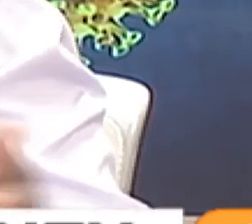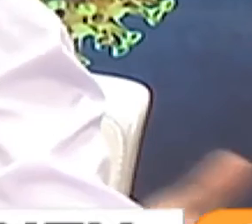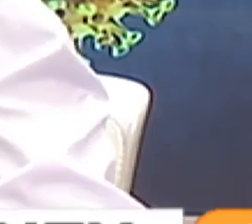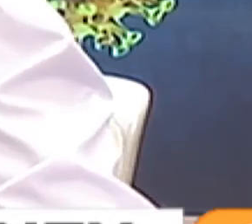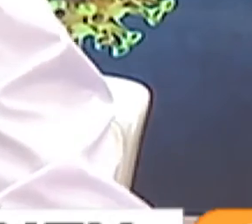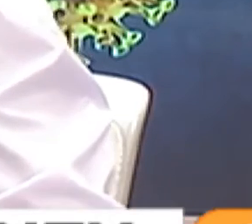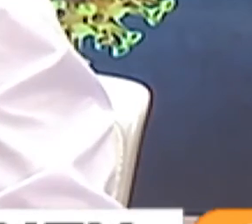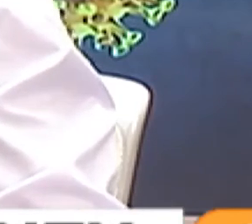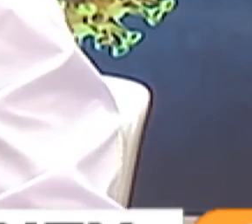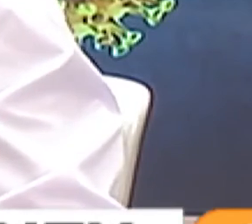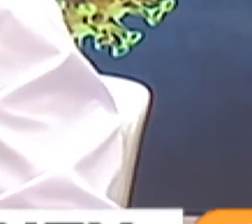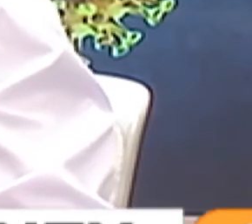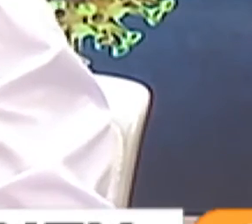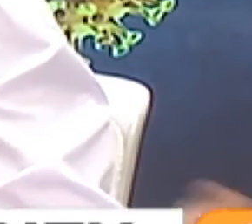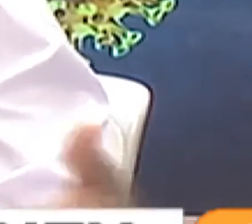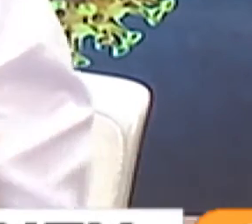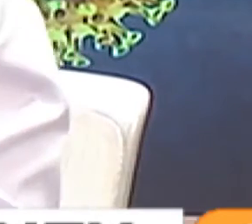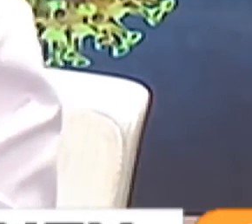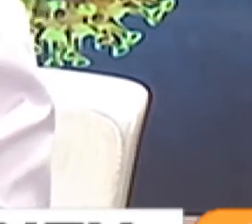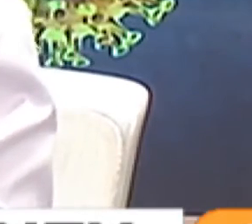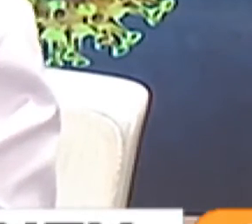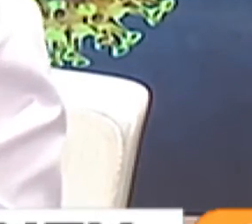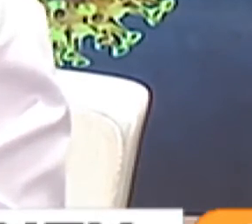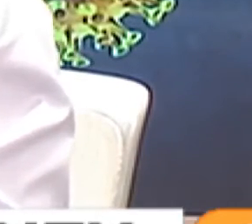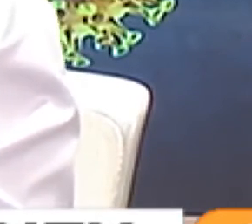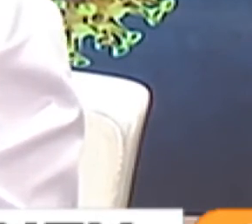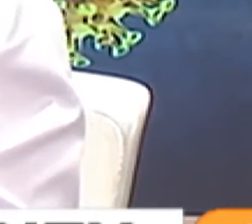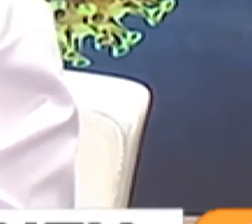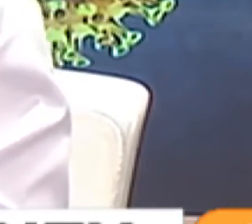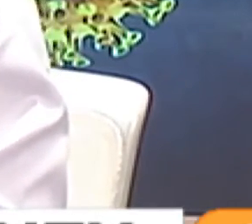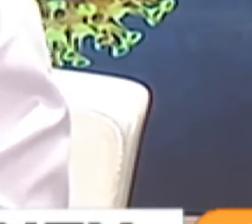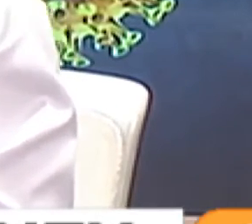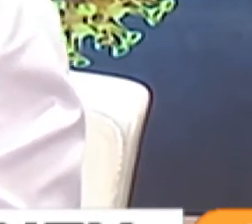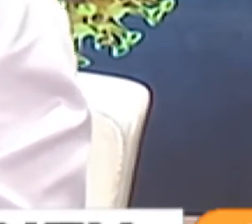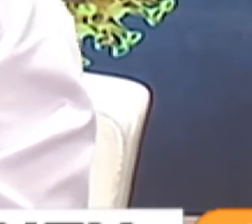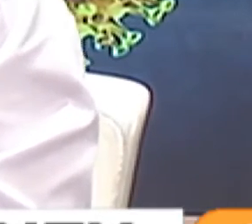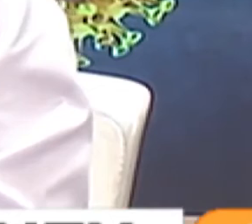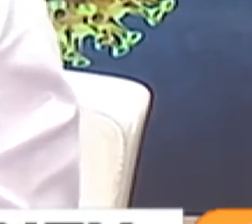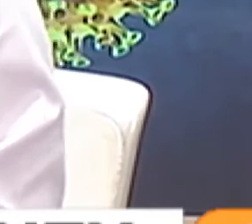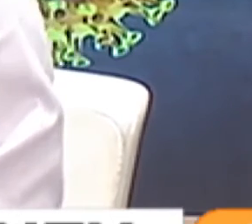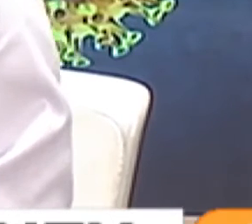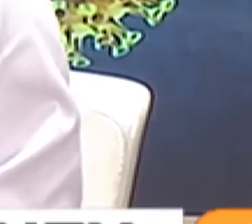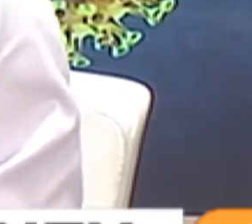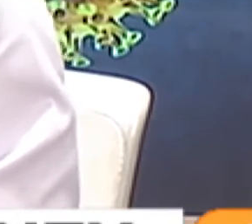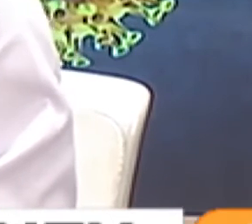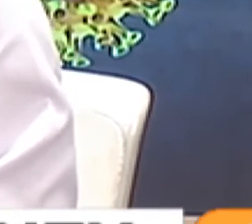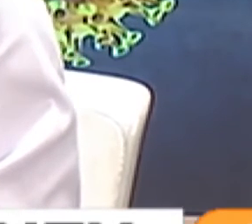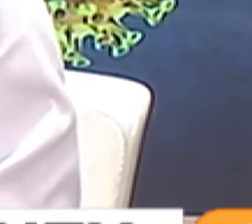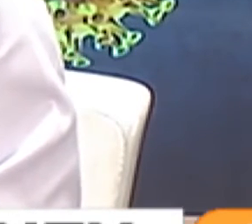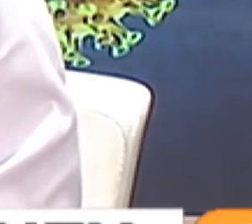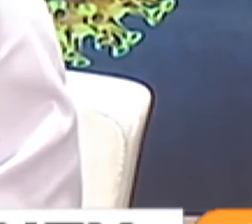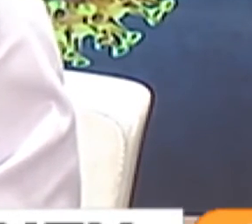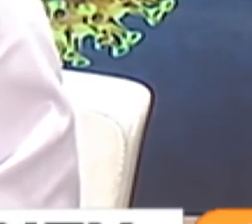doubt that this thing will end at some point. Mm-hmm. So at least do things that will make it possible for kids. And lasting. Yeah.